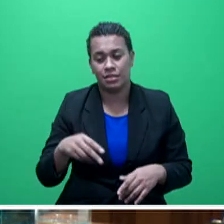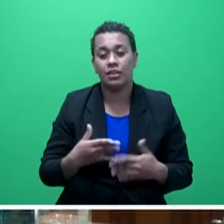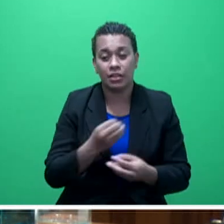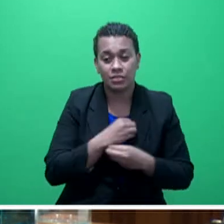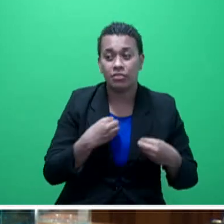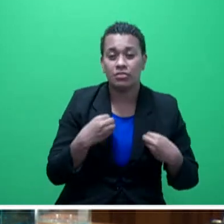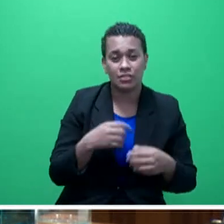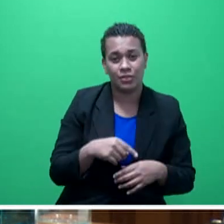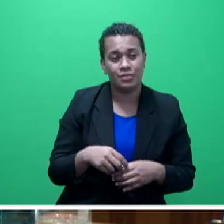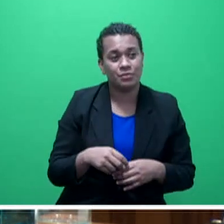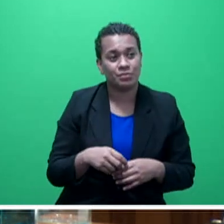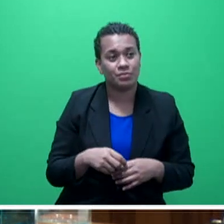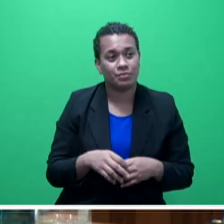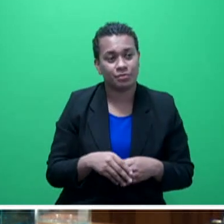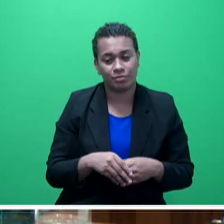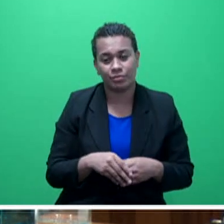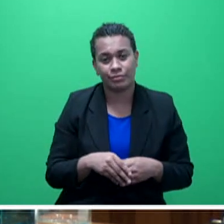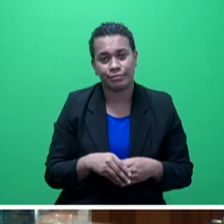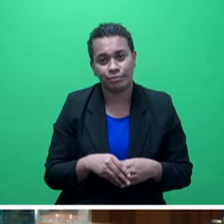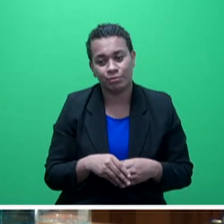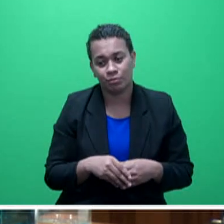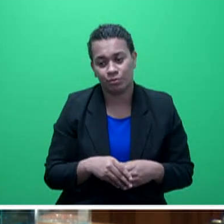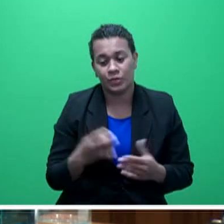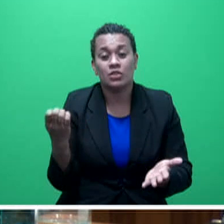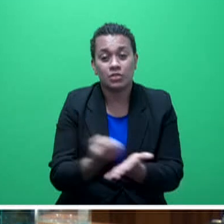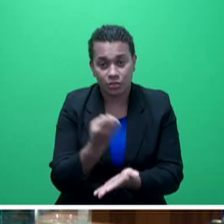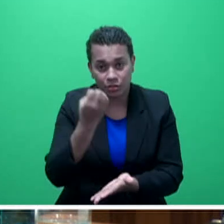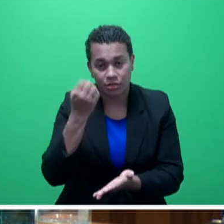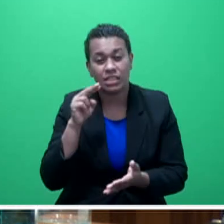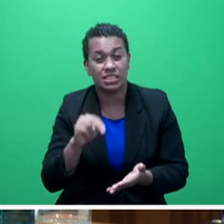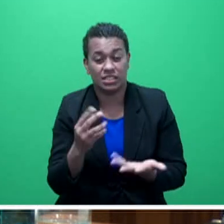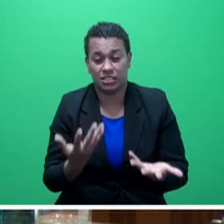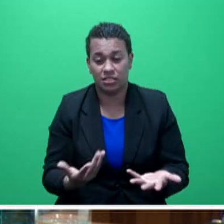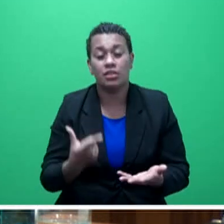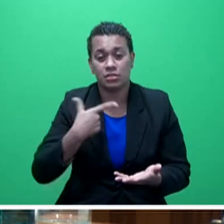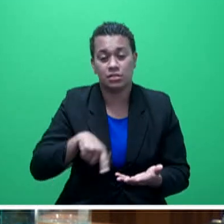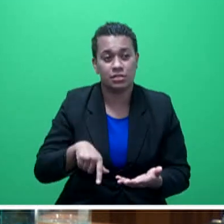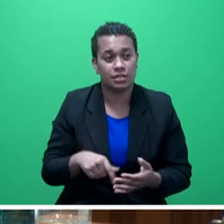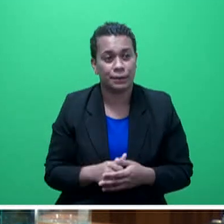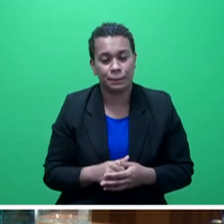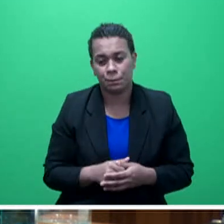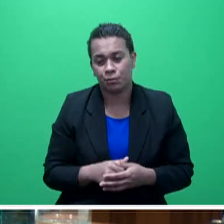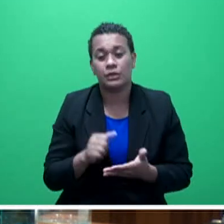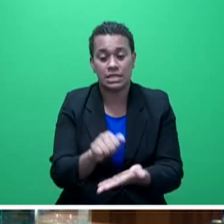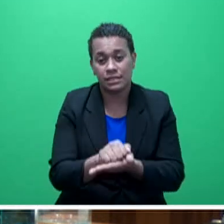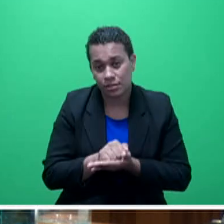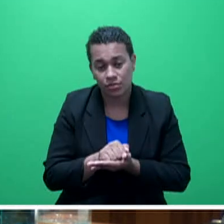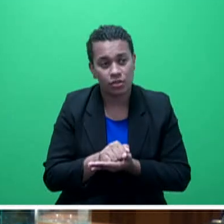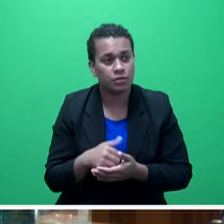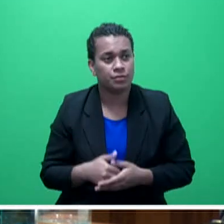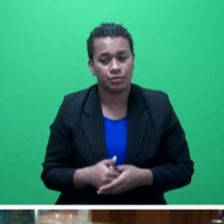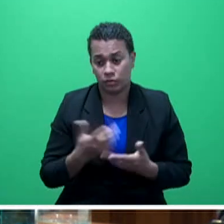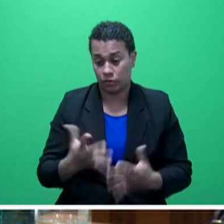This budget is made for economic recovery because it restores business confidence, investor confidence, and